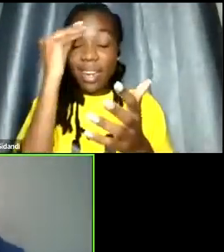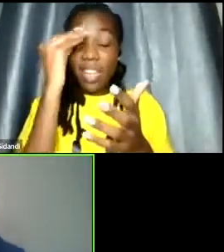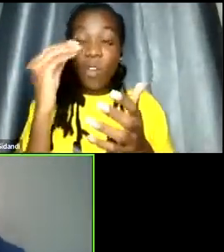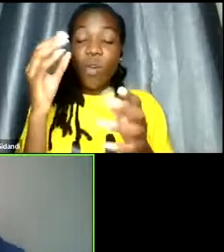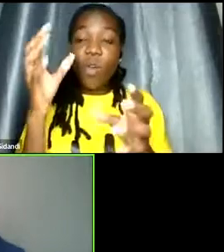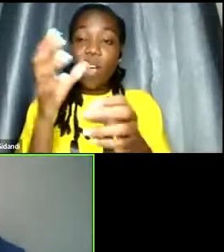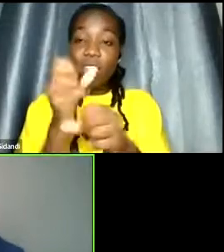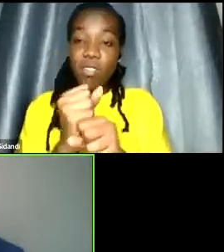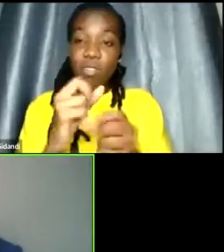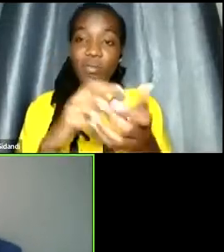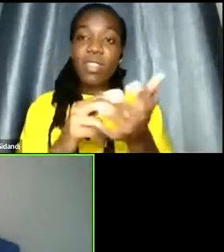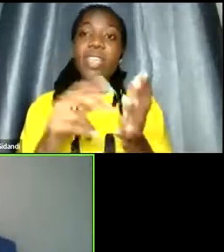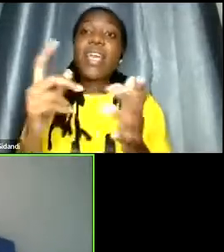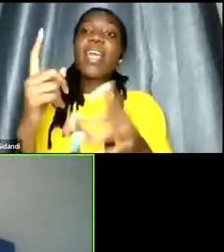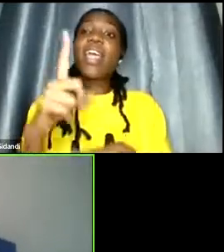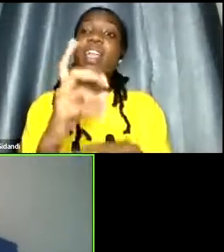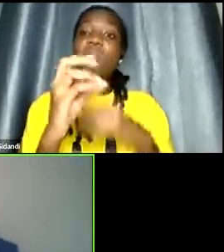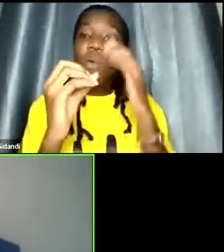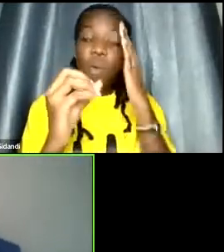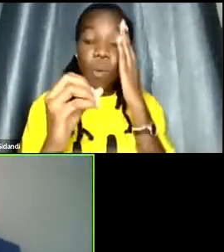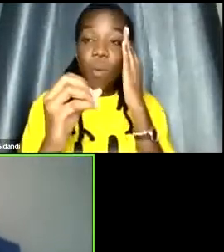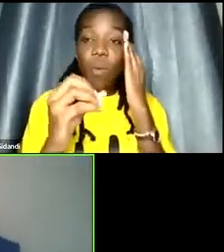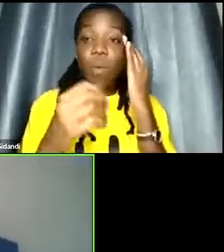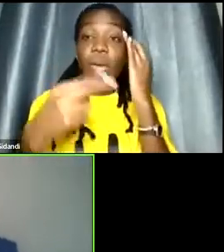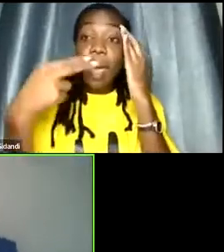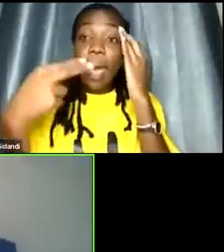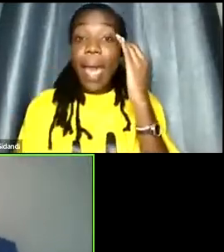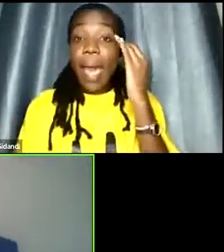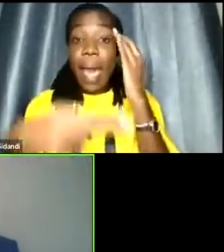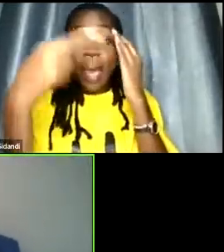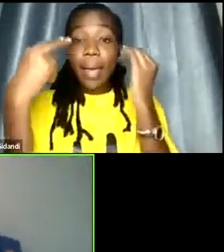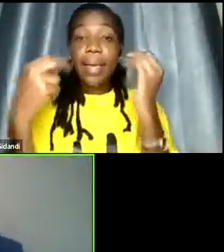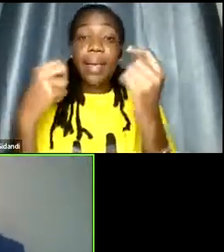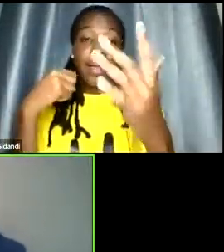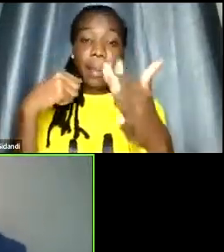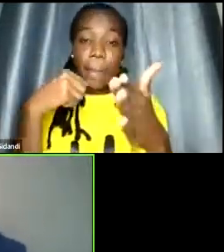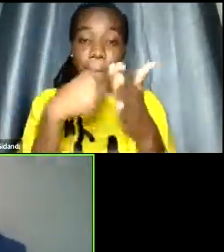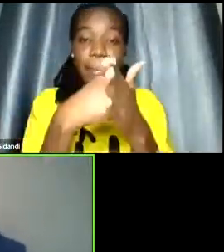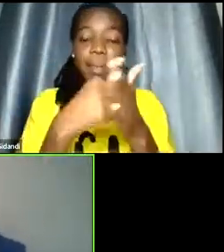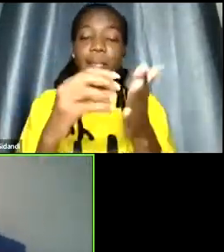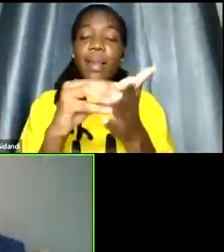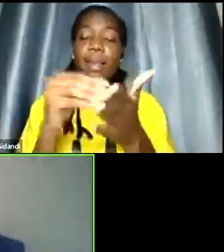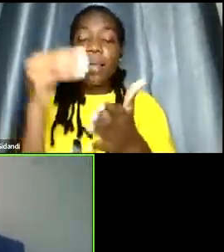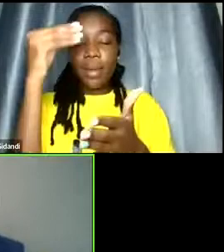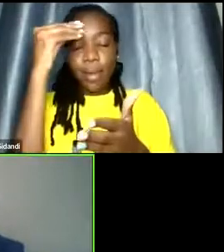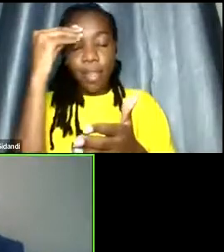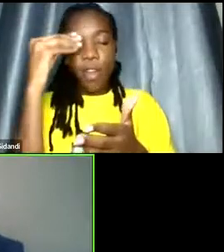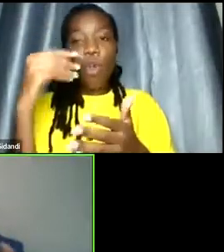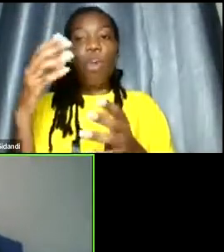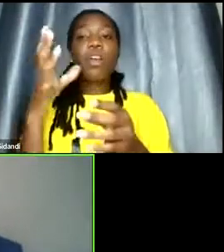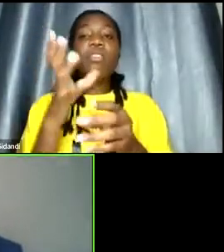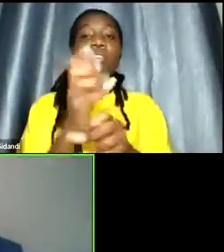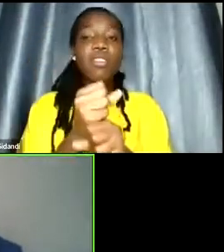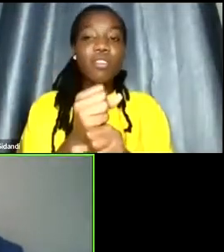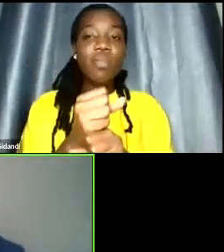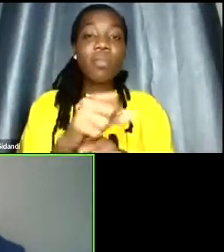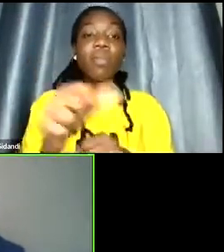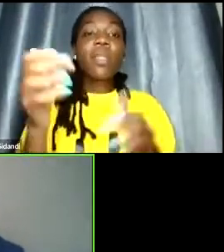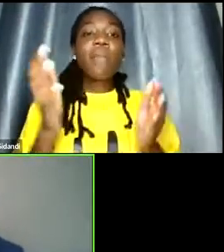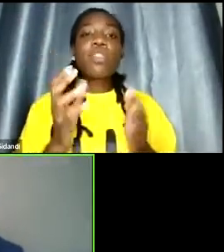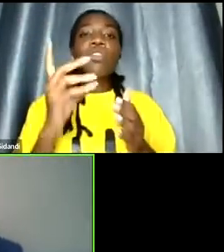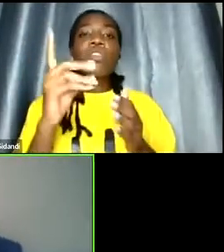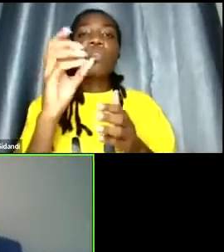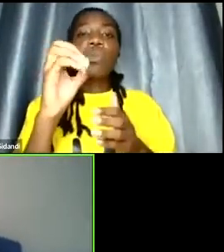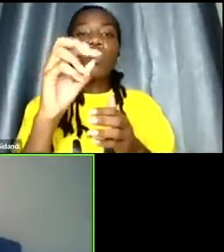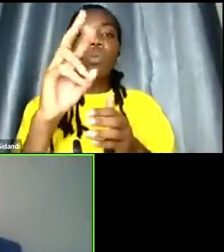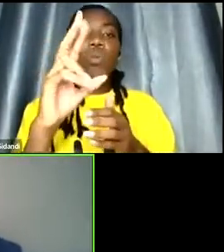might actually add HILO, high impact learning organization. Now, somebody like Dorothy Nyemera, who is on call here,